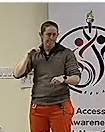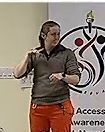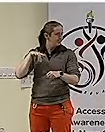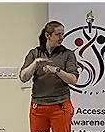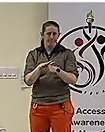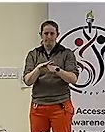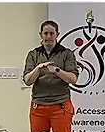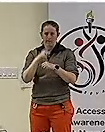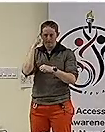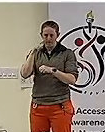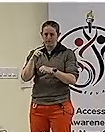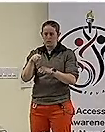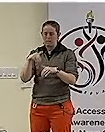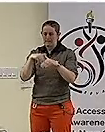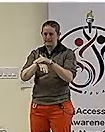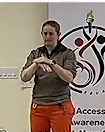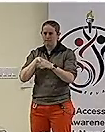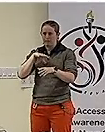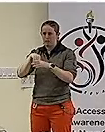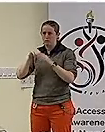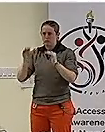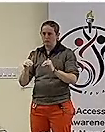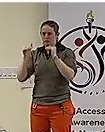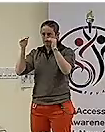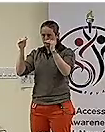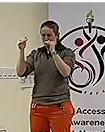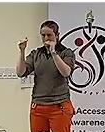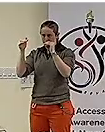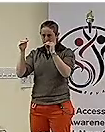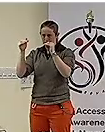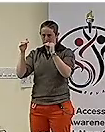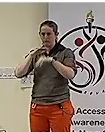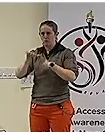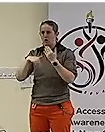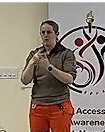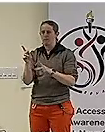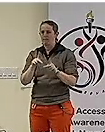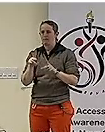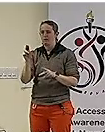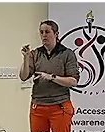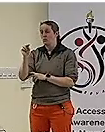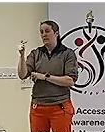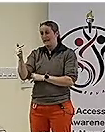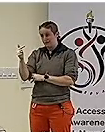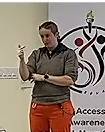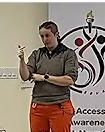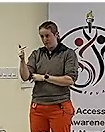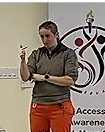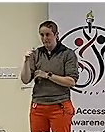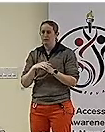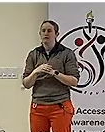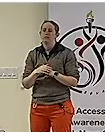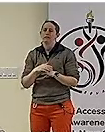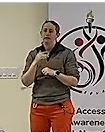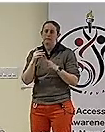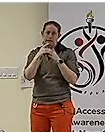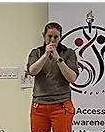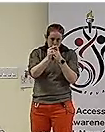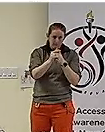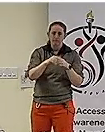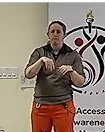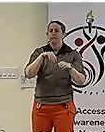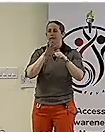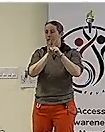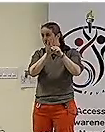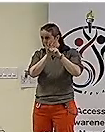advancing accessibility and inclusion for people of all abilities in New Glasgow through her leadership, advocacy, and genuine care